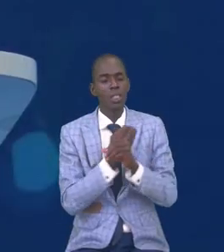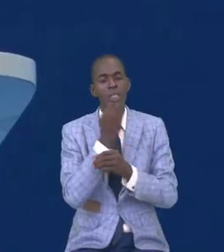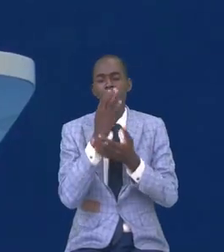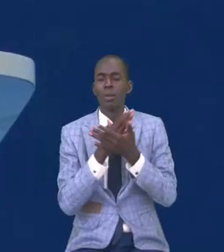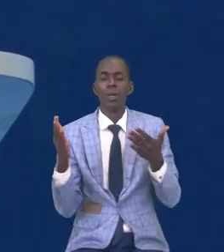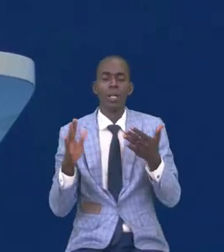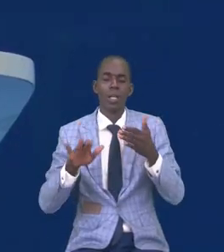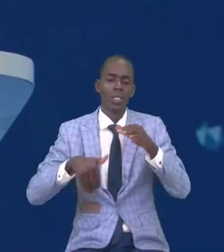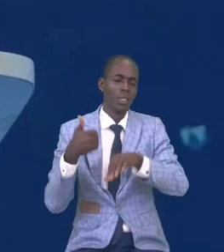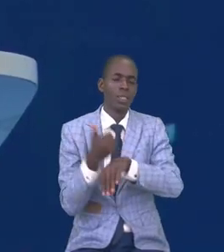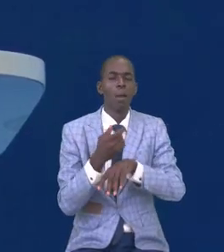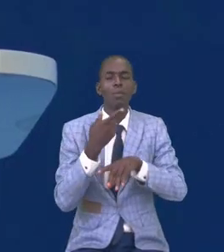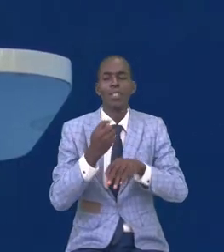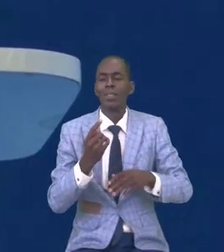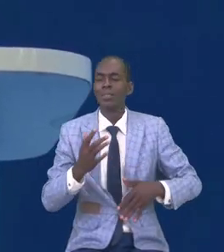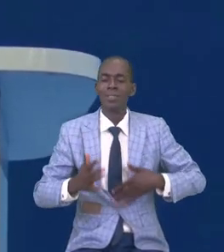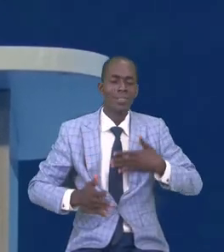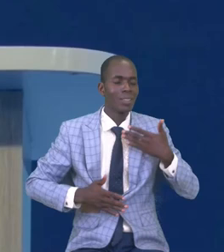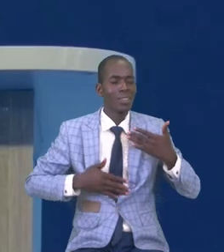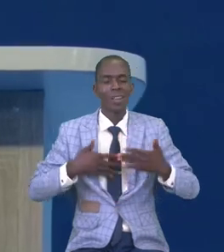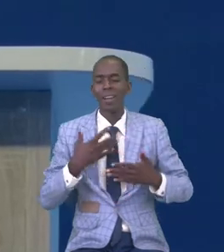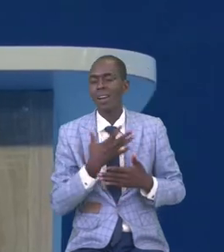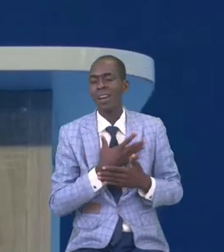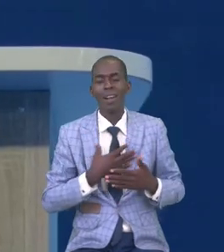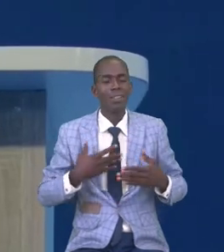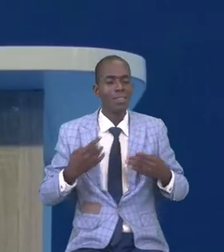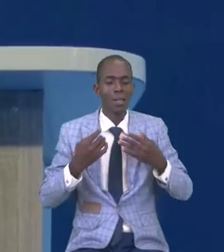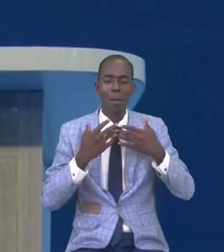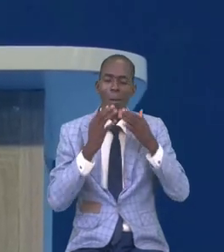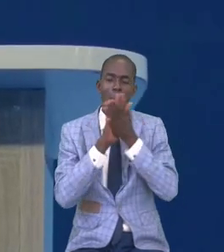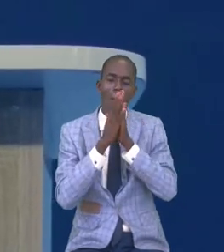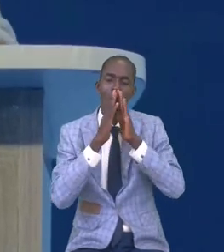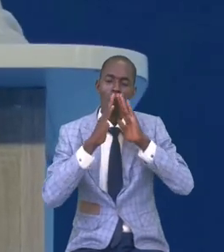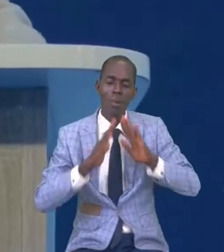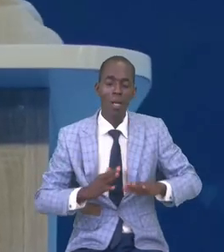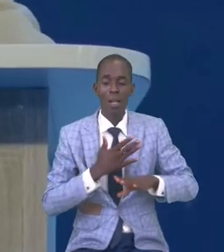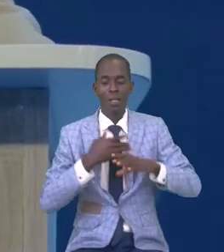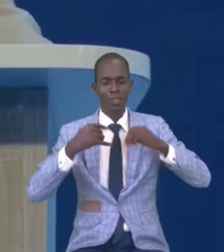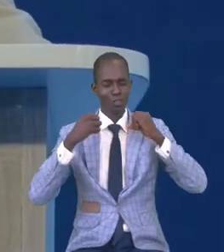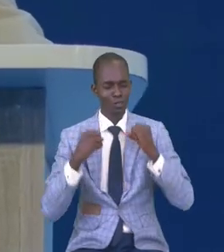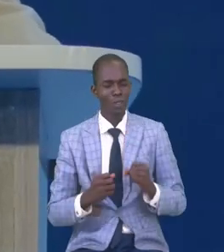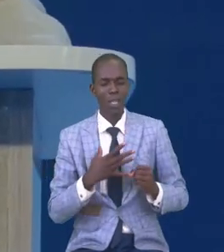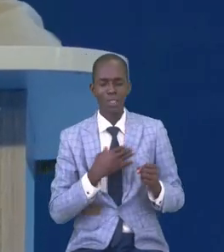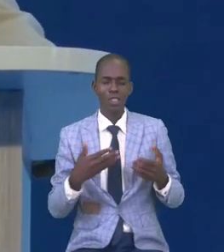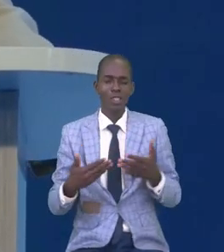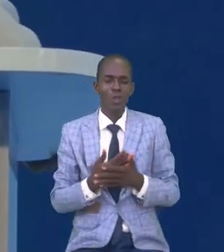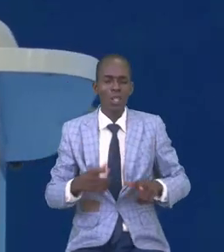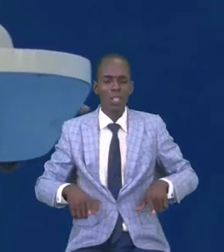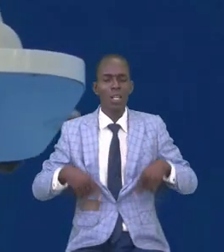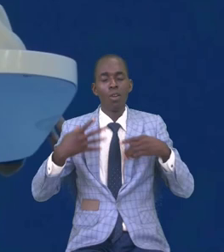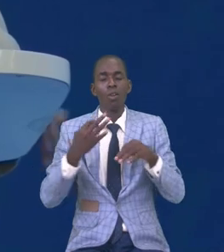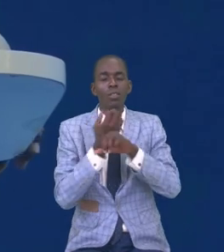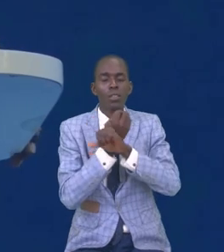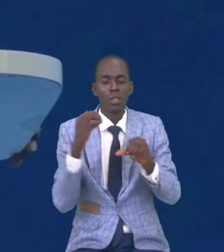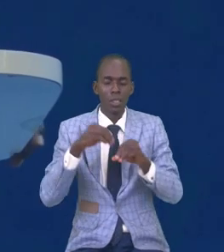Confirm the joy and the peace and the strength and the new life of salvation